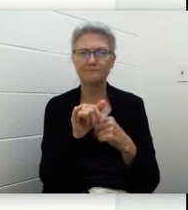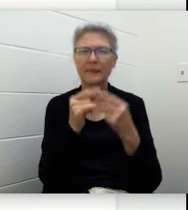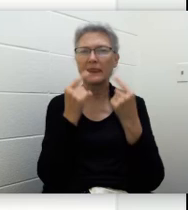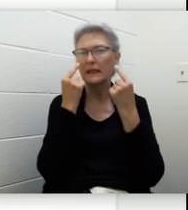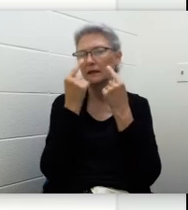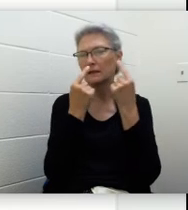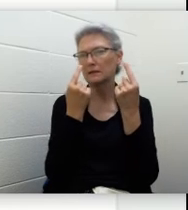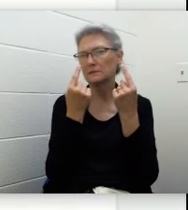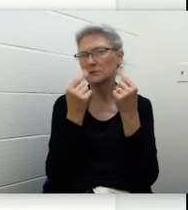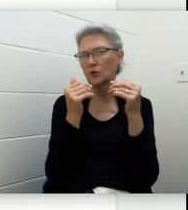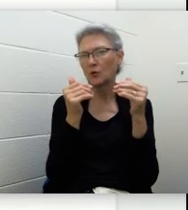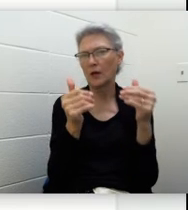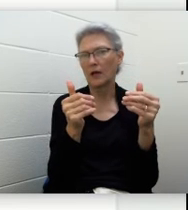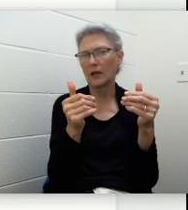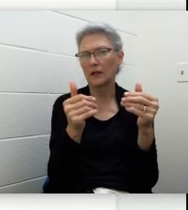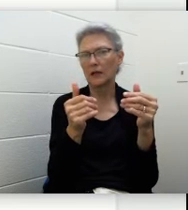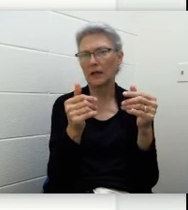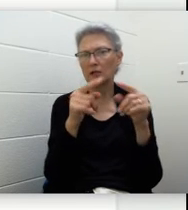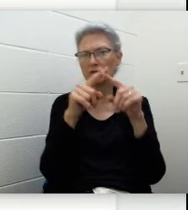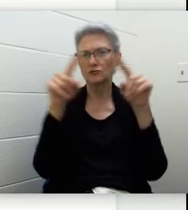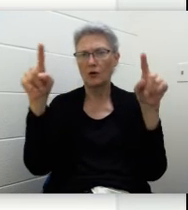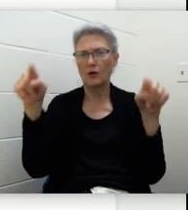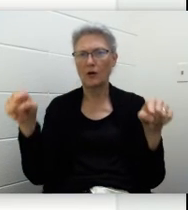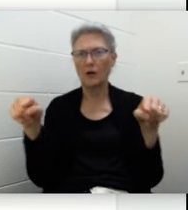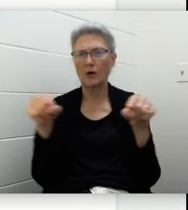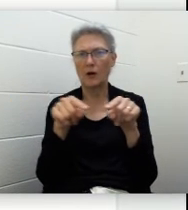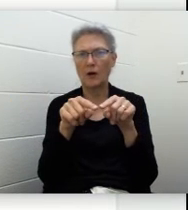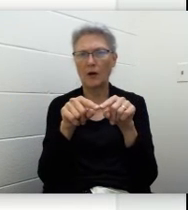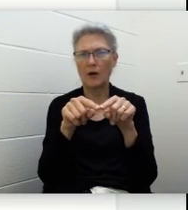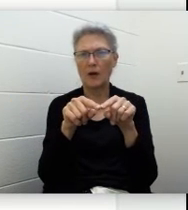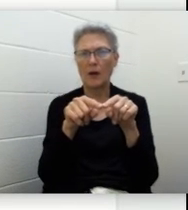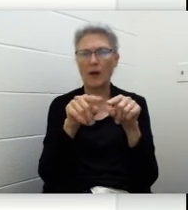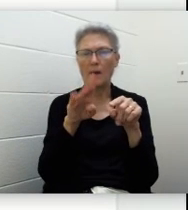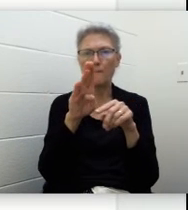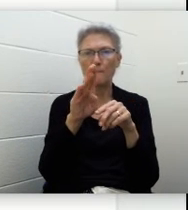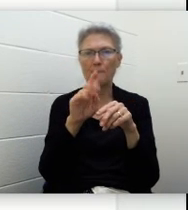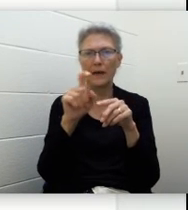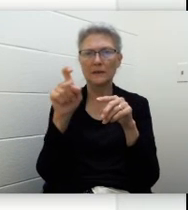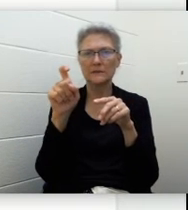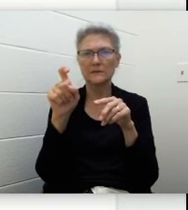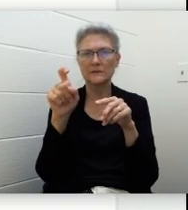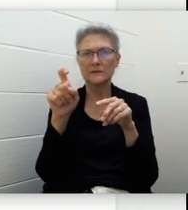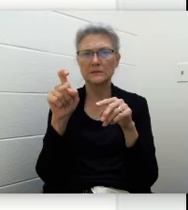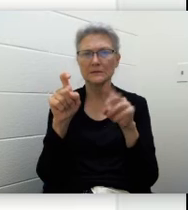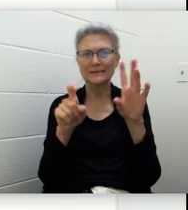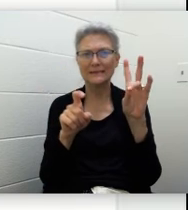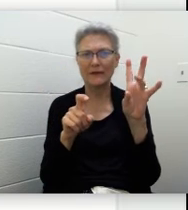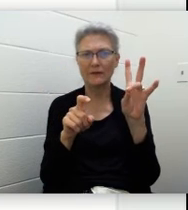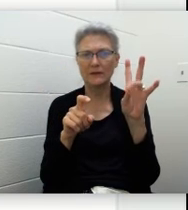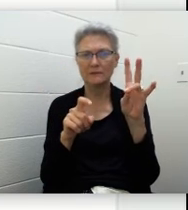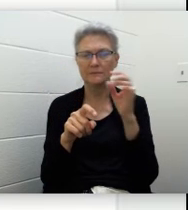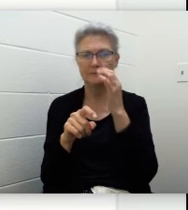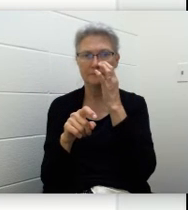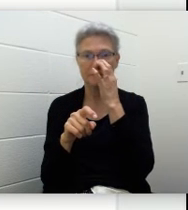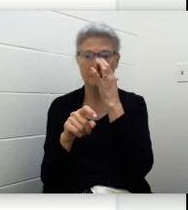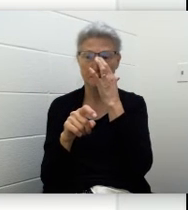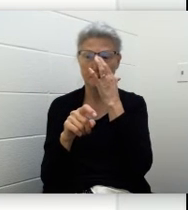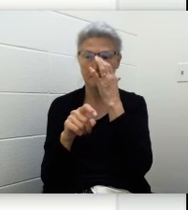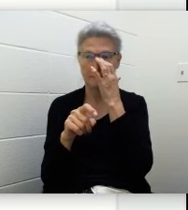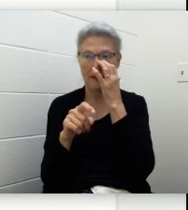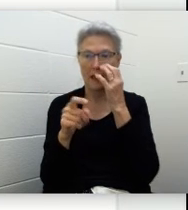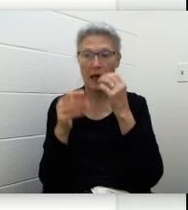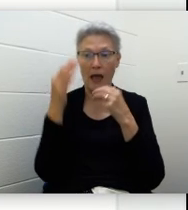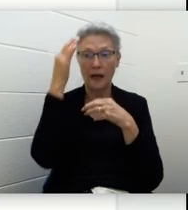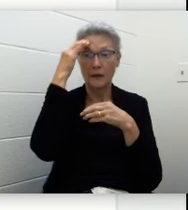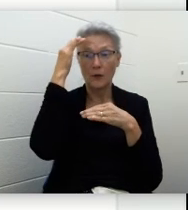thinking that let's go ahead and let's draw our box like this, and I'm going to draw my 7 right here. And I